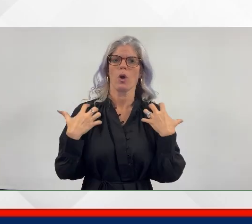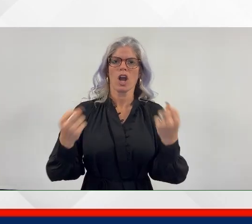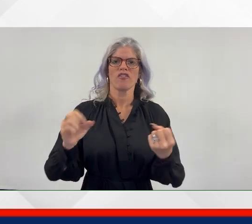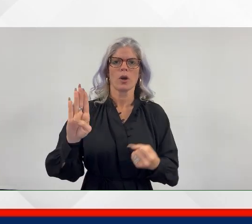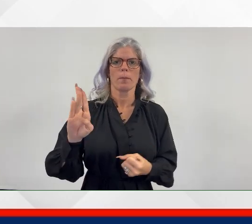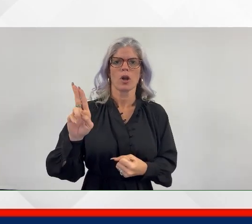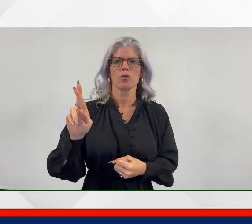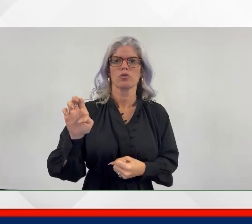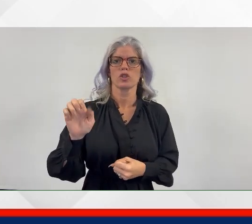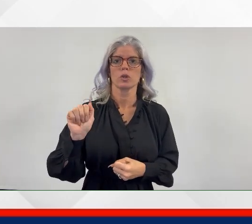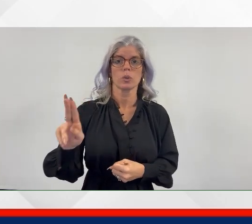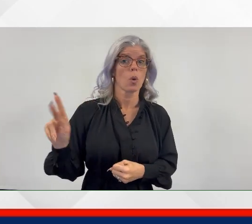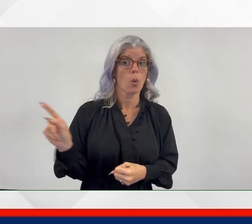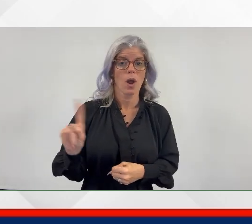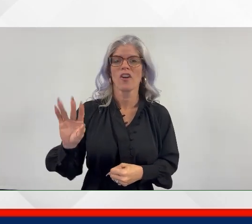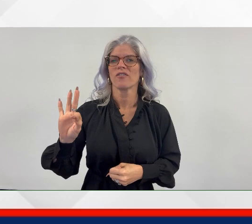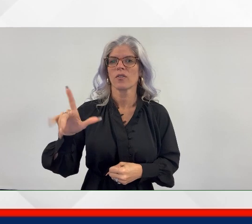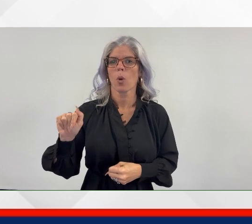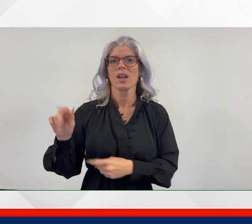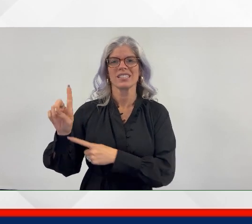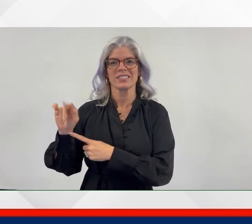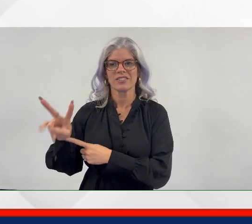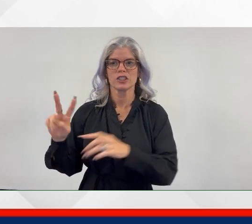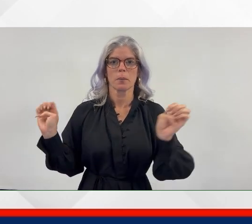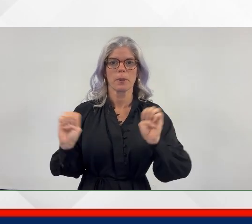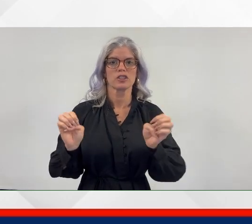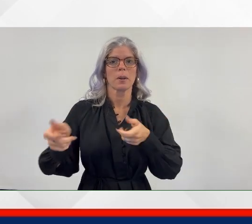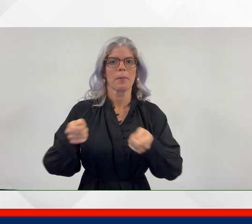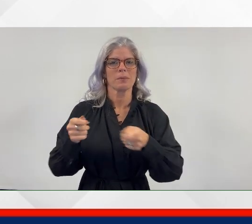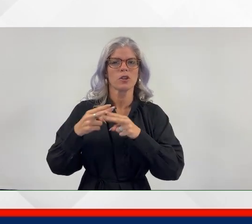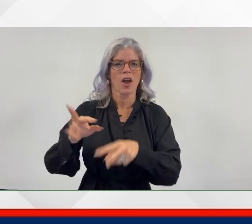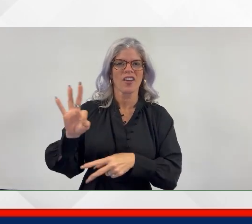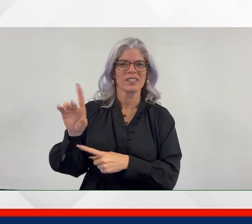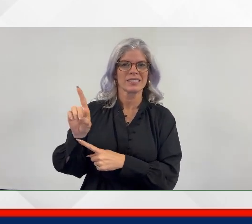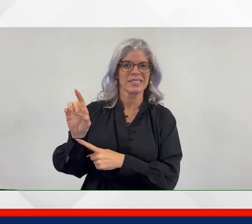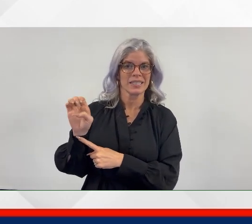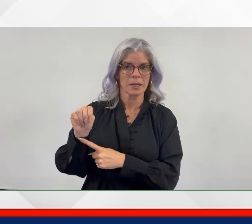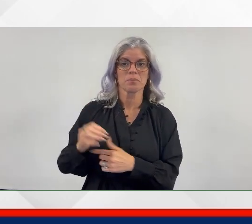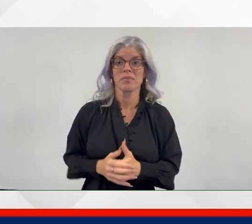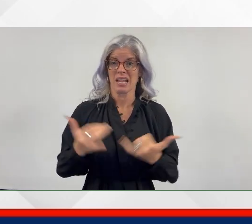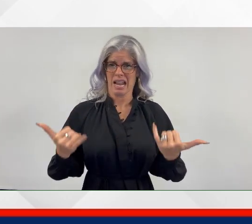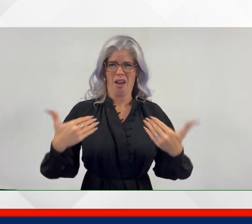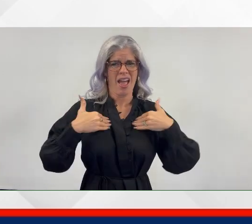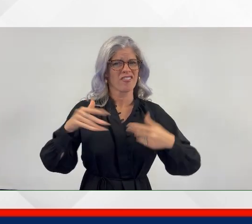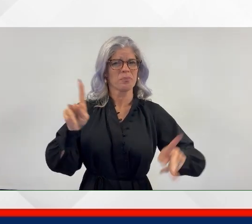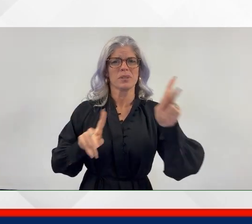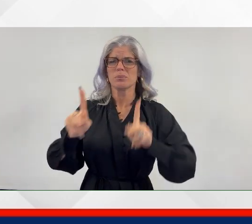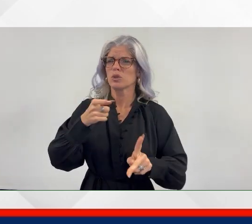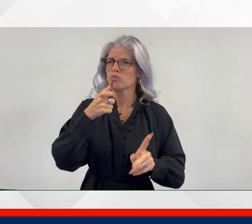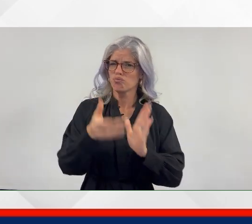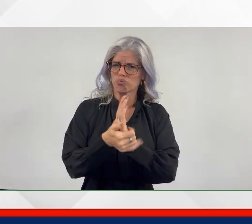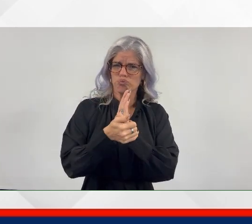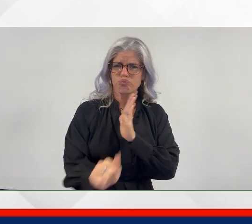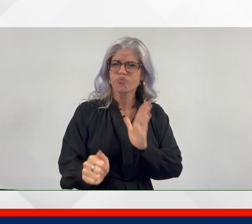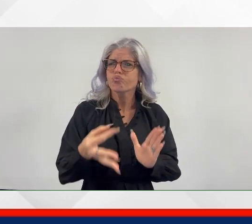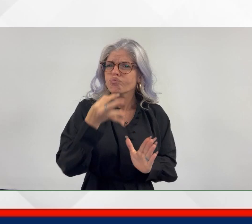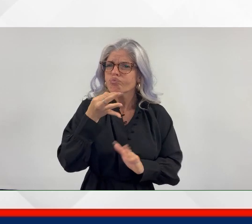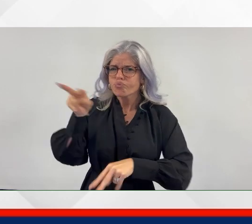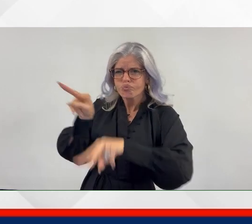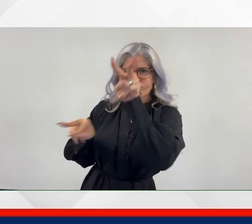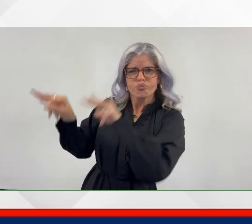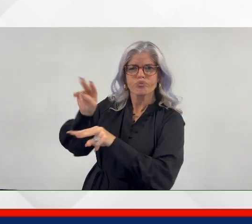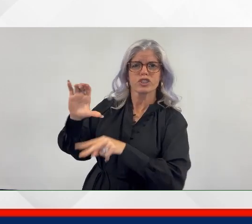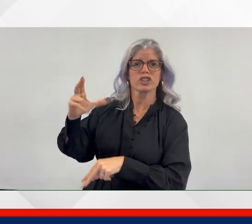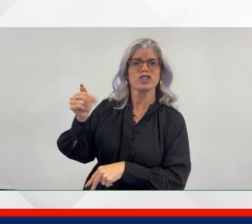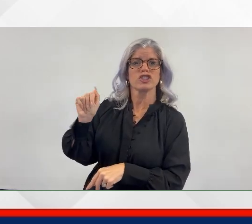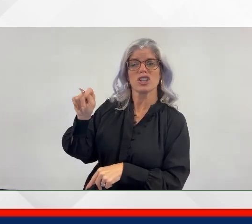there and then we'll answer them as they come in. A copy of this presentation and the recording is uploaded in Florida PA and linked